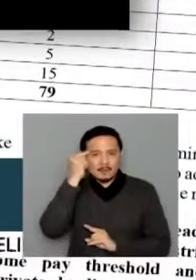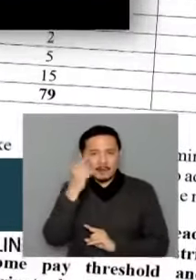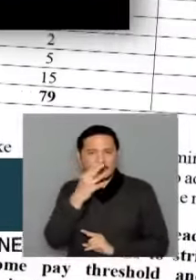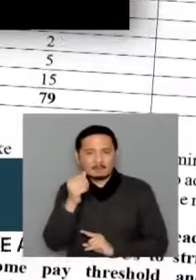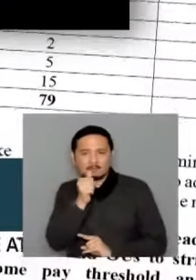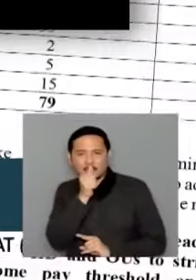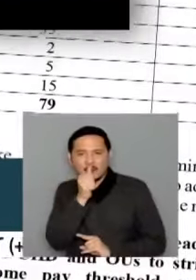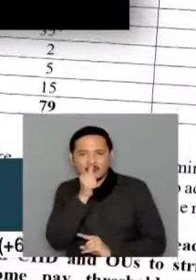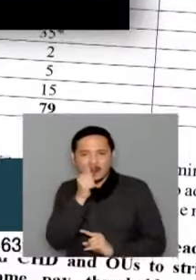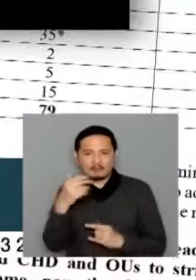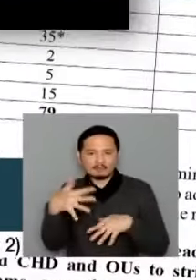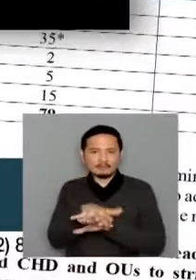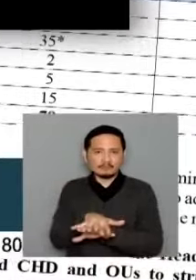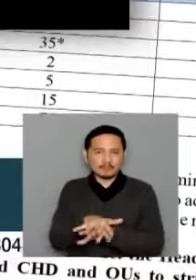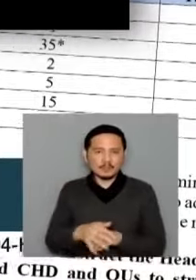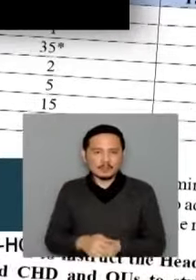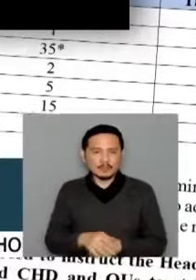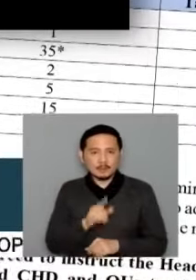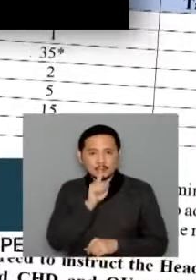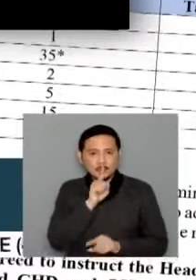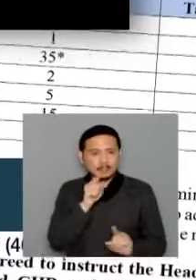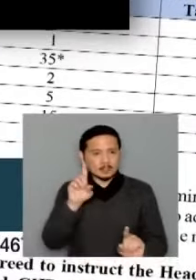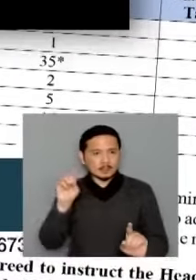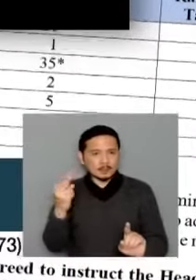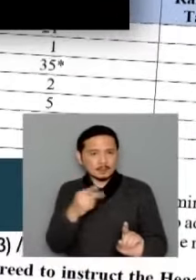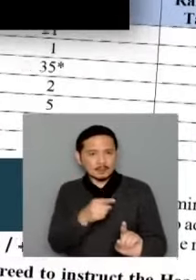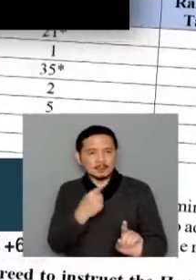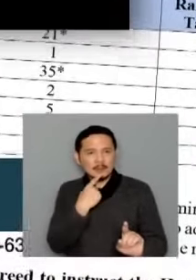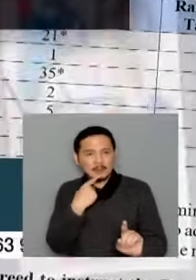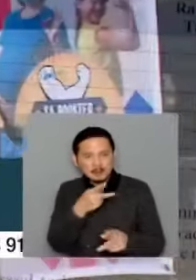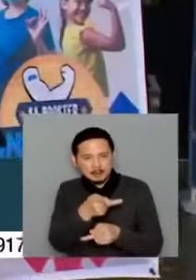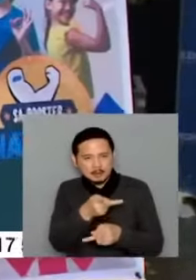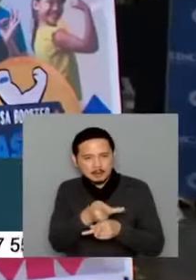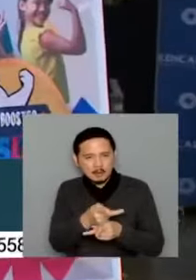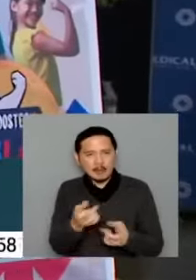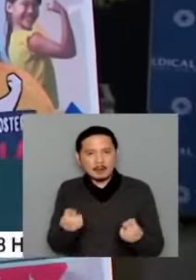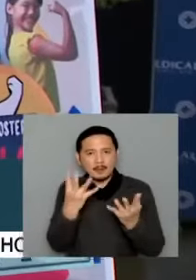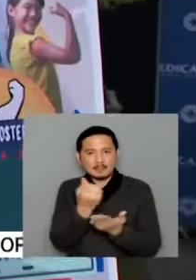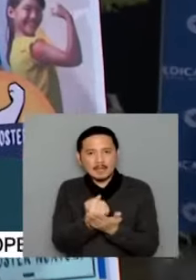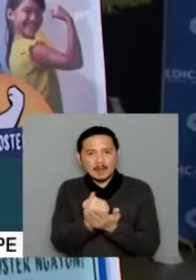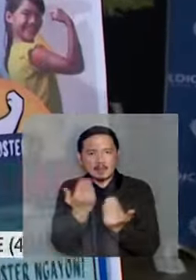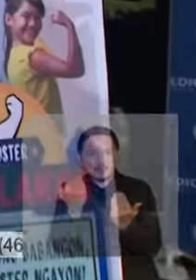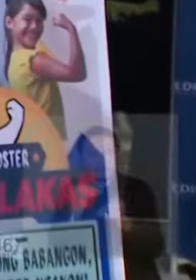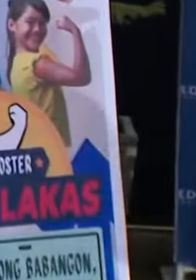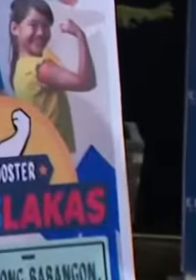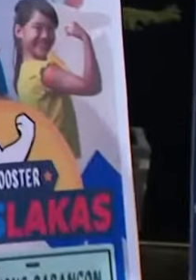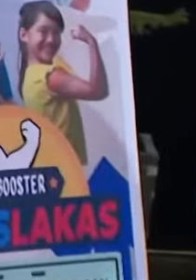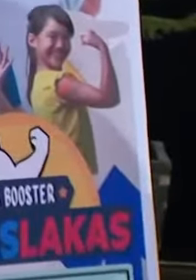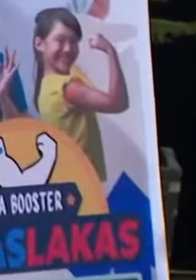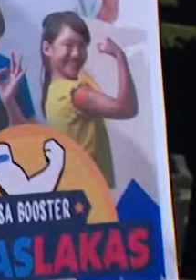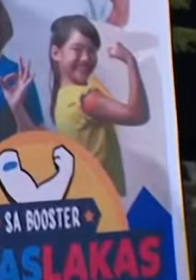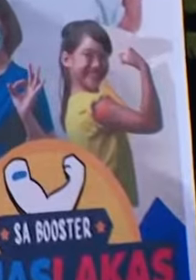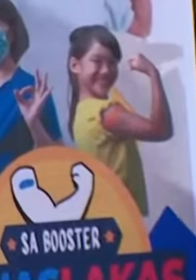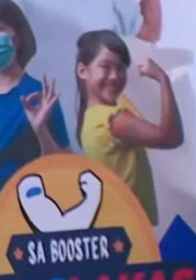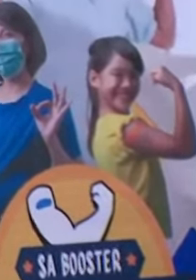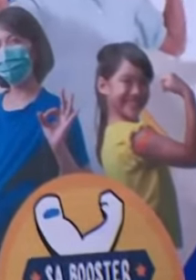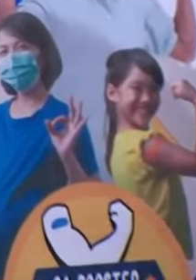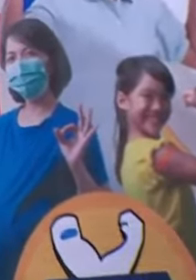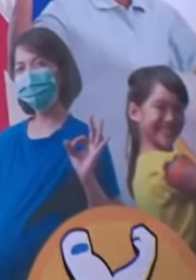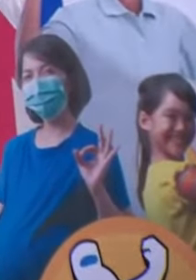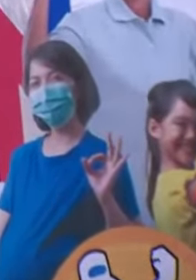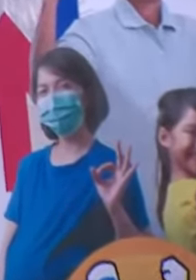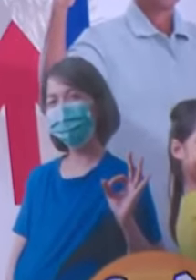it will strictly observe the mandatory monthly minimum take-home pay threshold. DOH Officer in Charge Maria Rosario Verhere has earlier